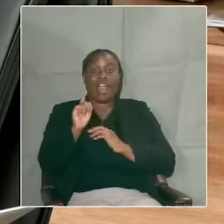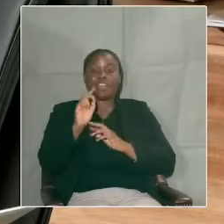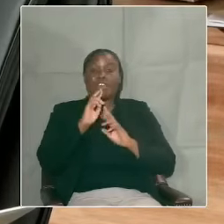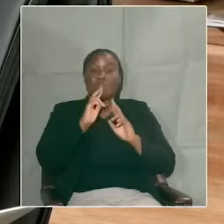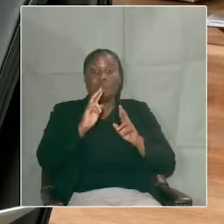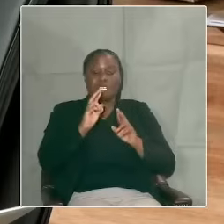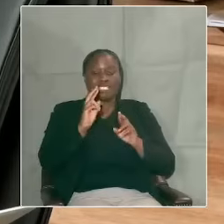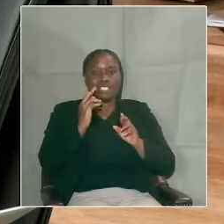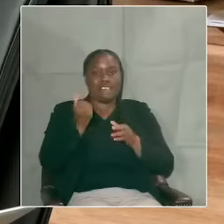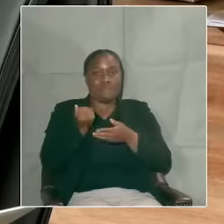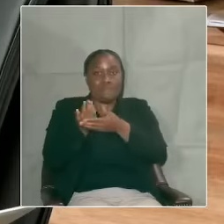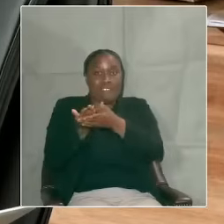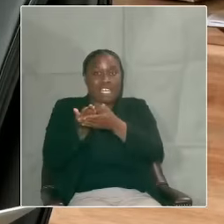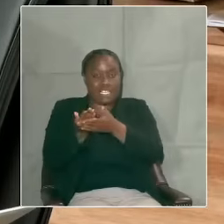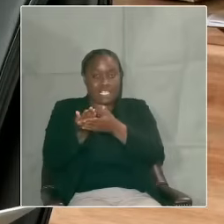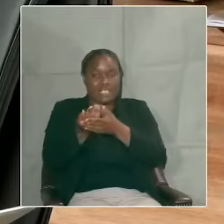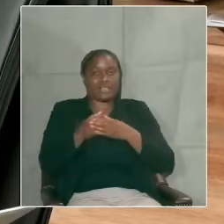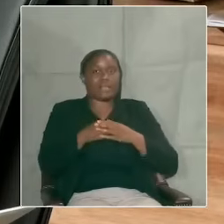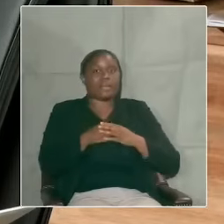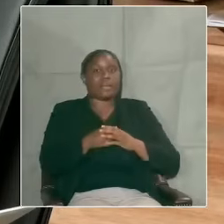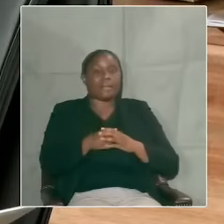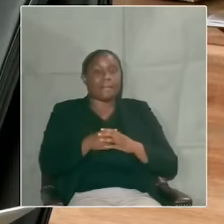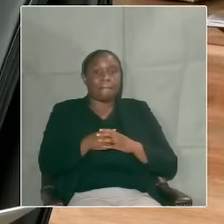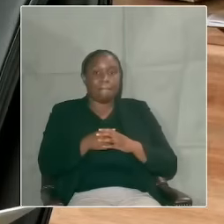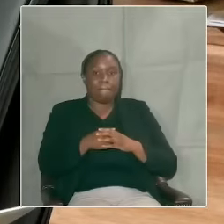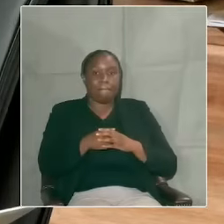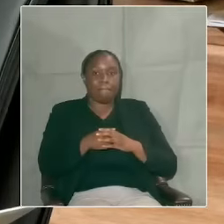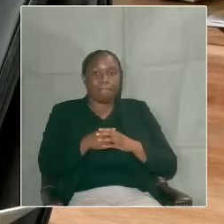provided as follows.